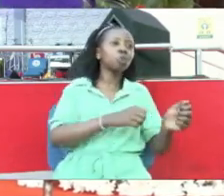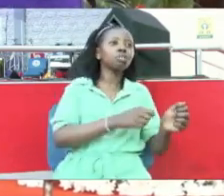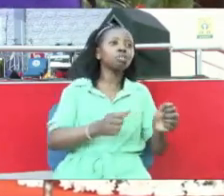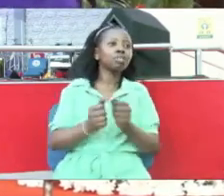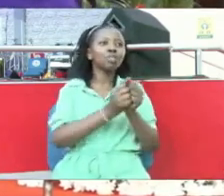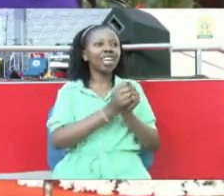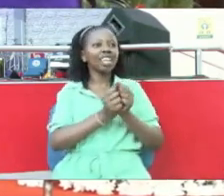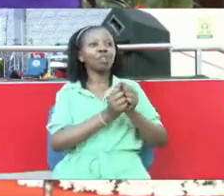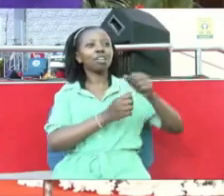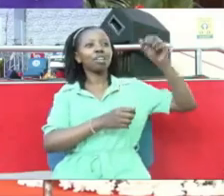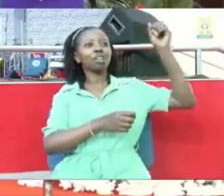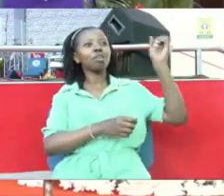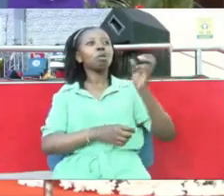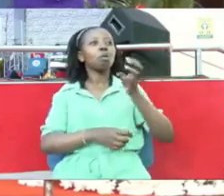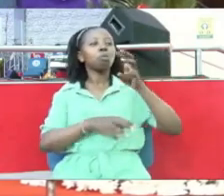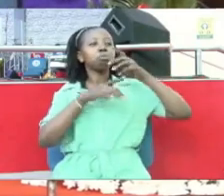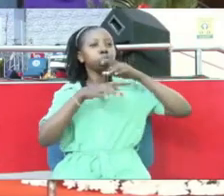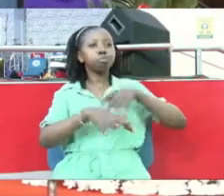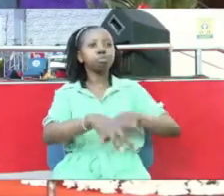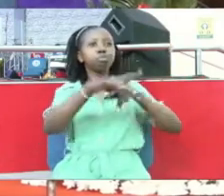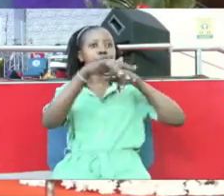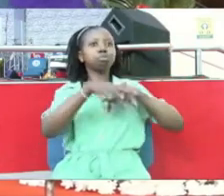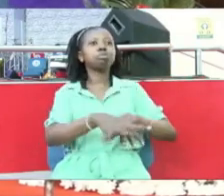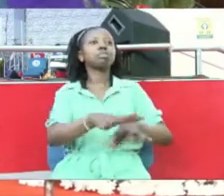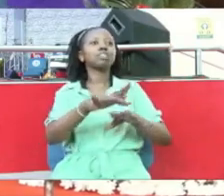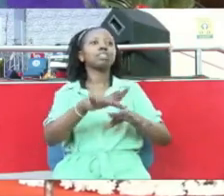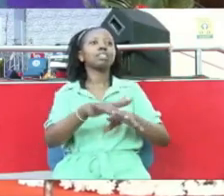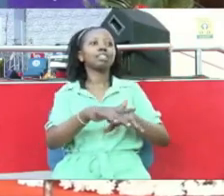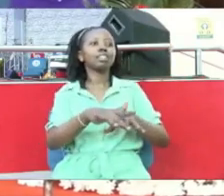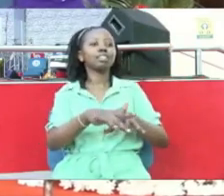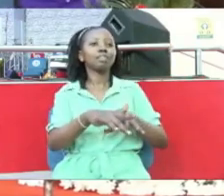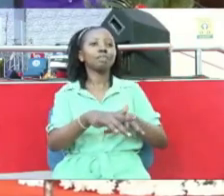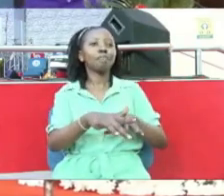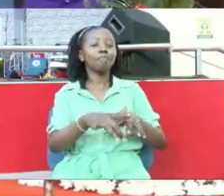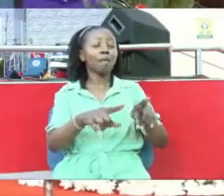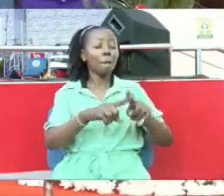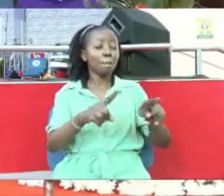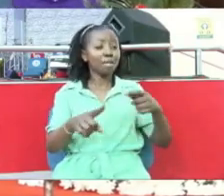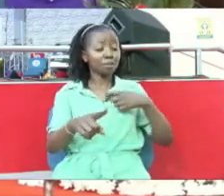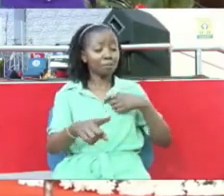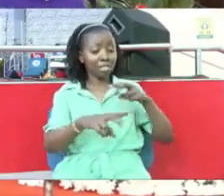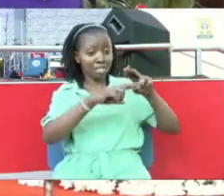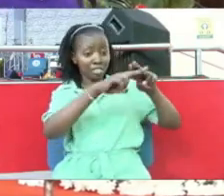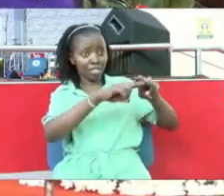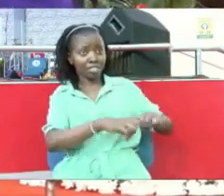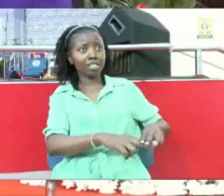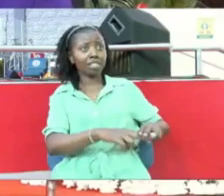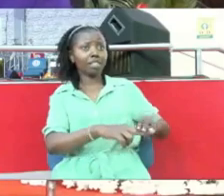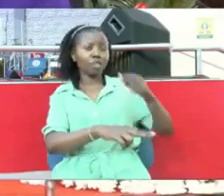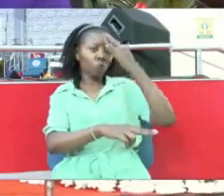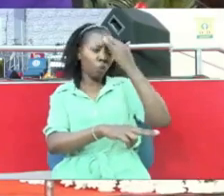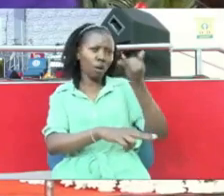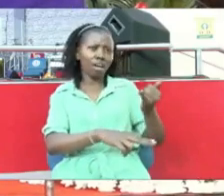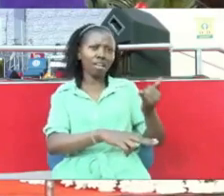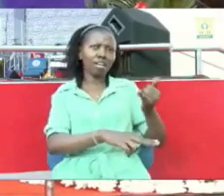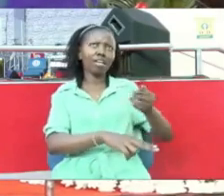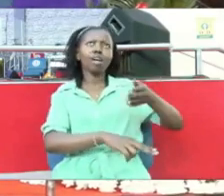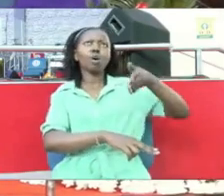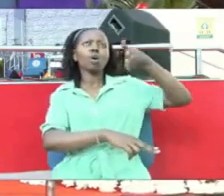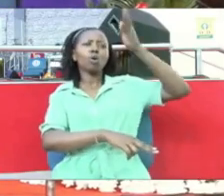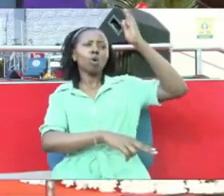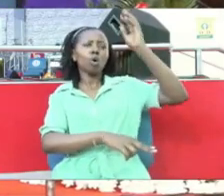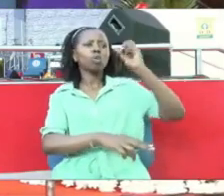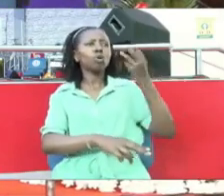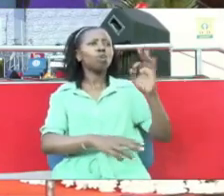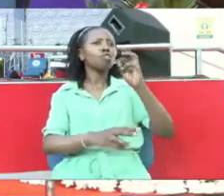ile karo nilikuwa nimeandaa ilienda na garika ile ilikuwa. But I am sitting down because the master of the universe is